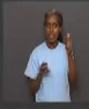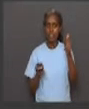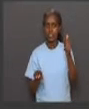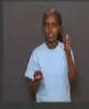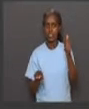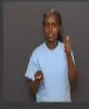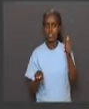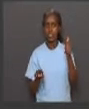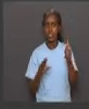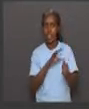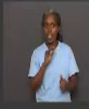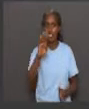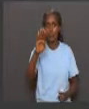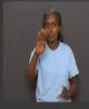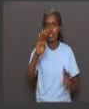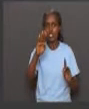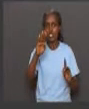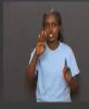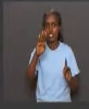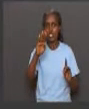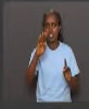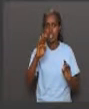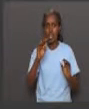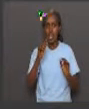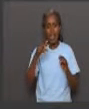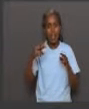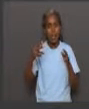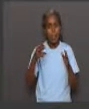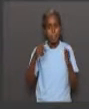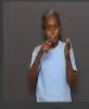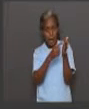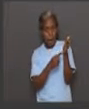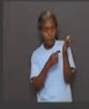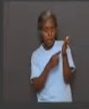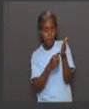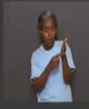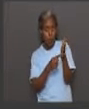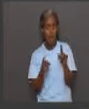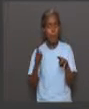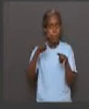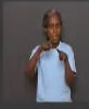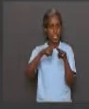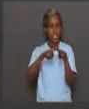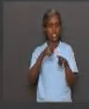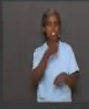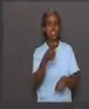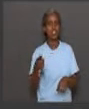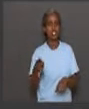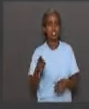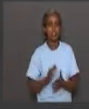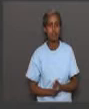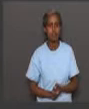AC and BD are perpendicular bisectors of each other.